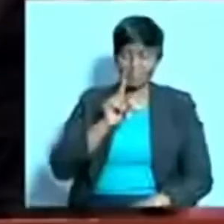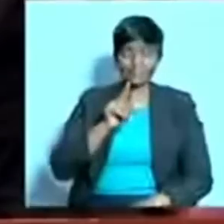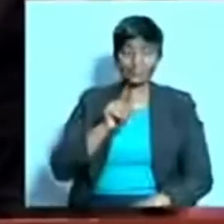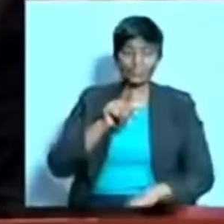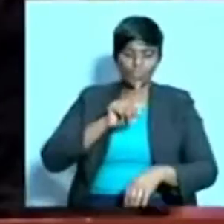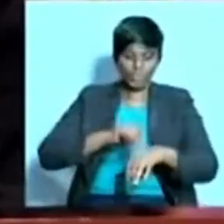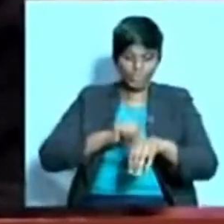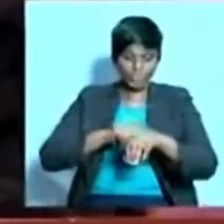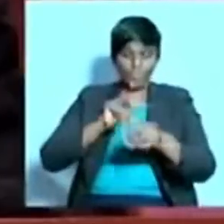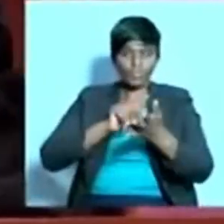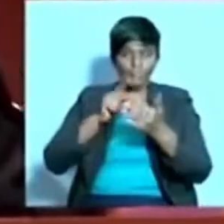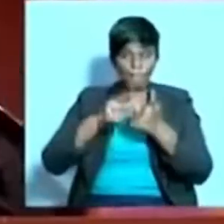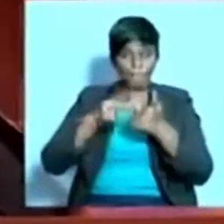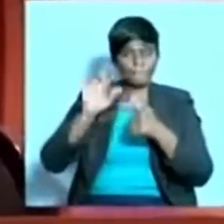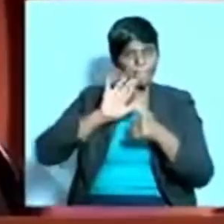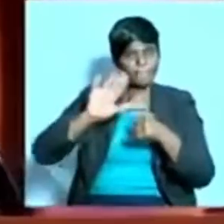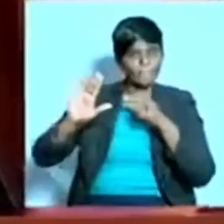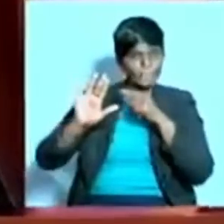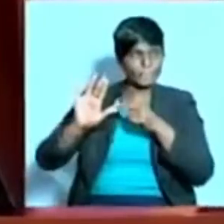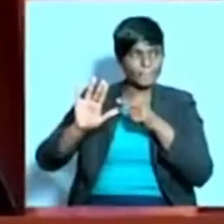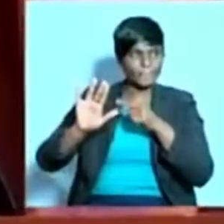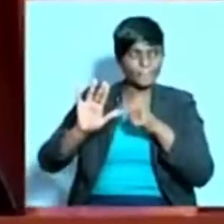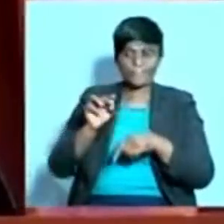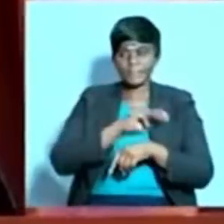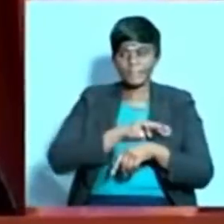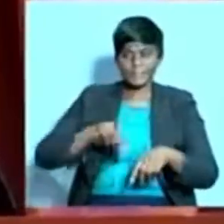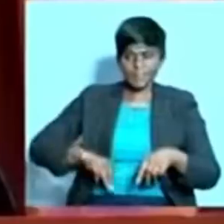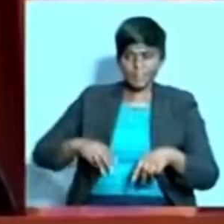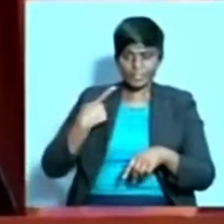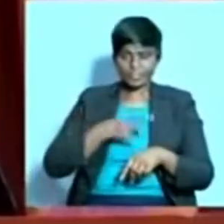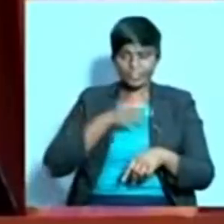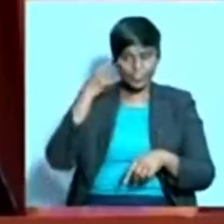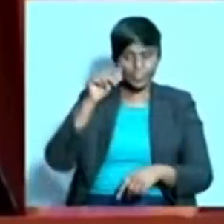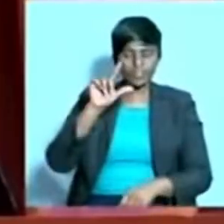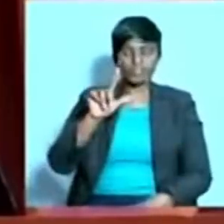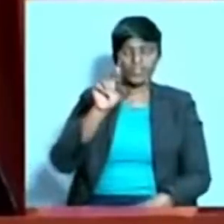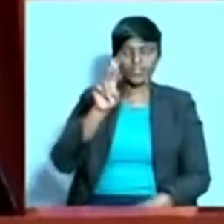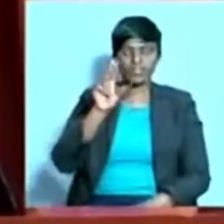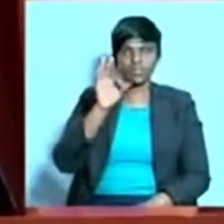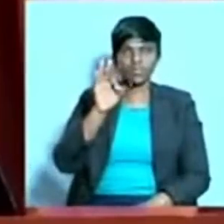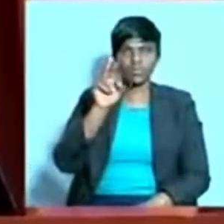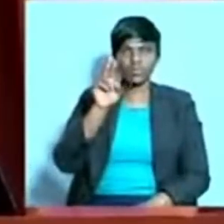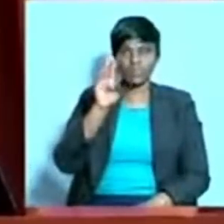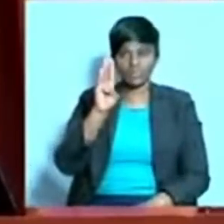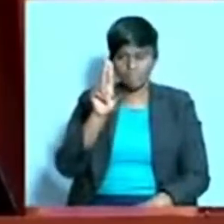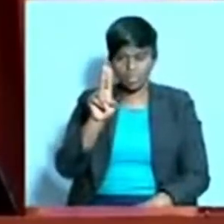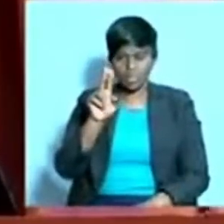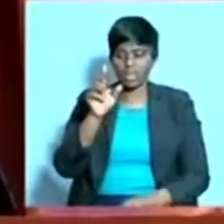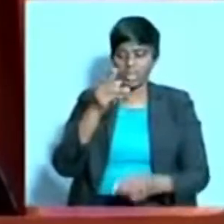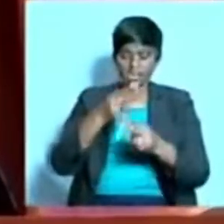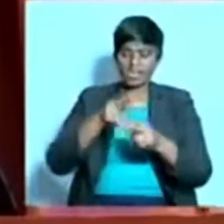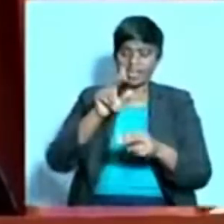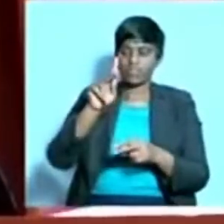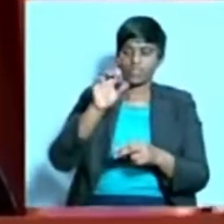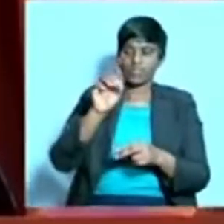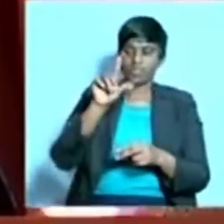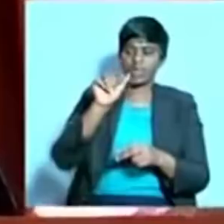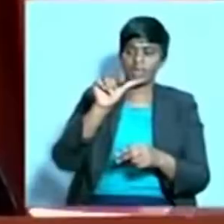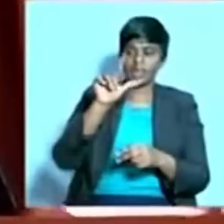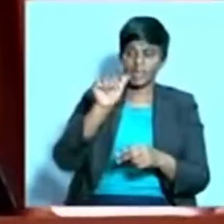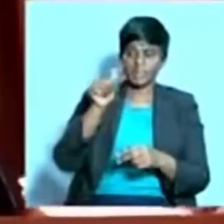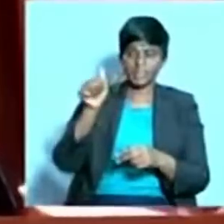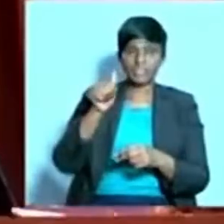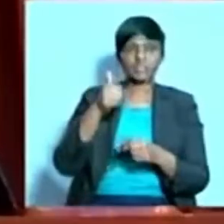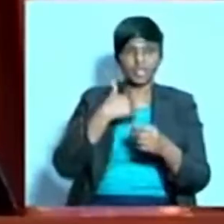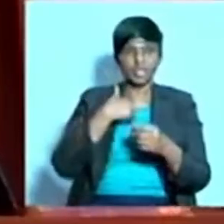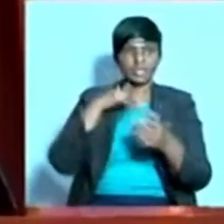business was interrupted. The Member of Parliament for Lufumu, Mr. Ozili Kolala, was on the floor of the House raising a